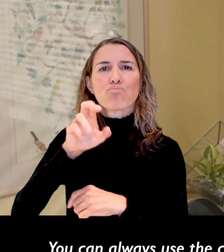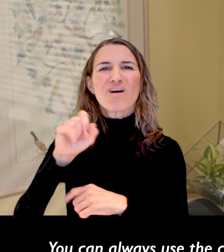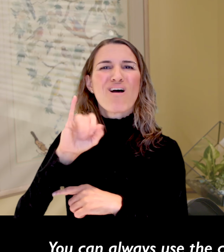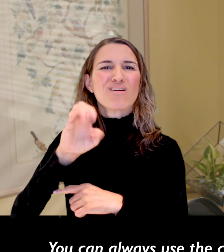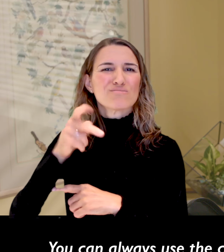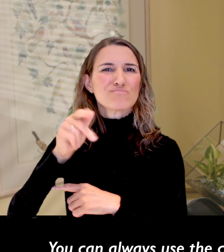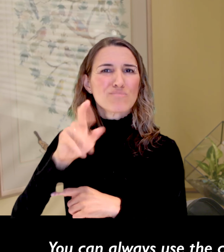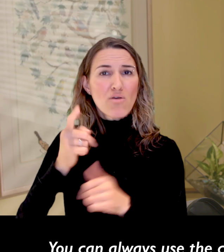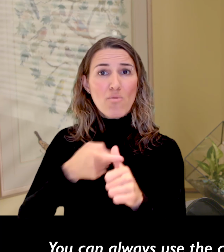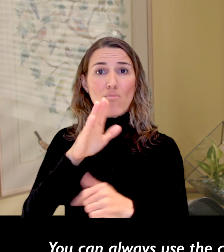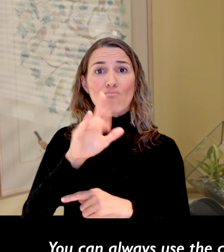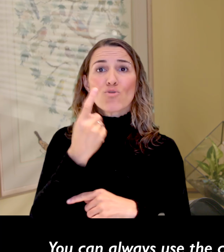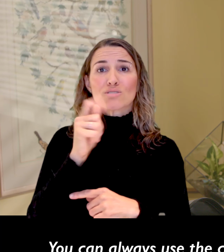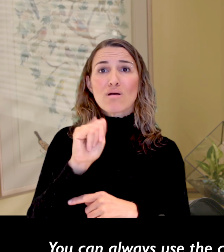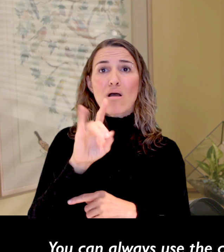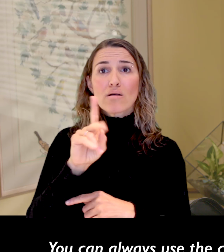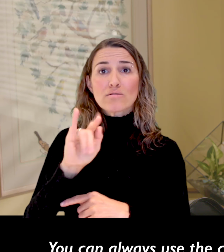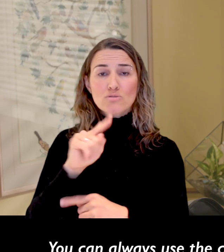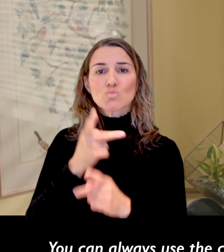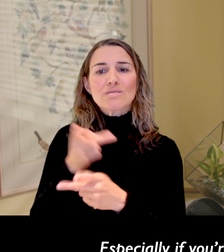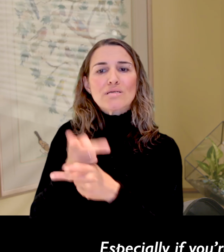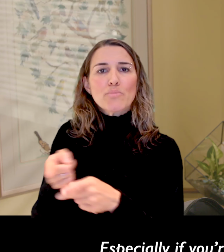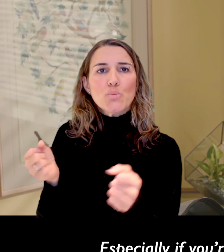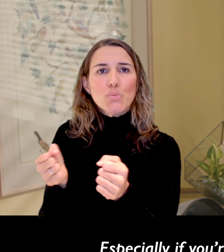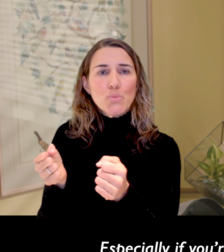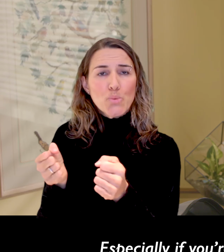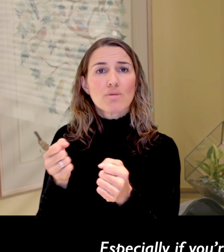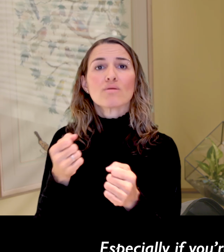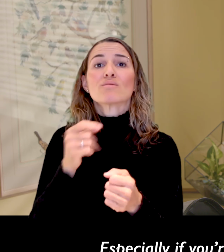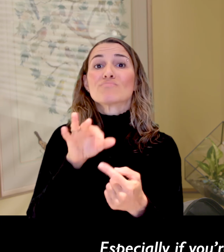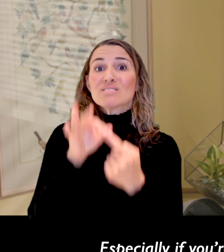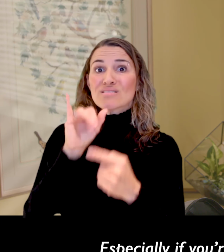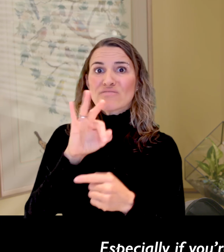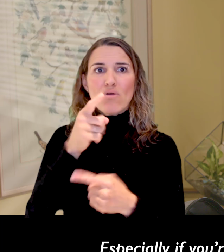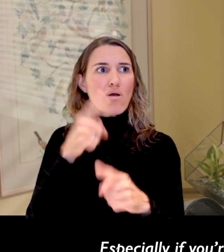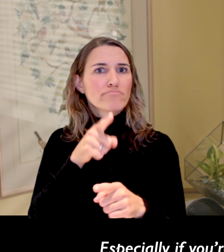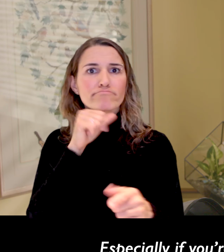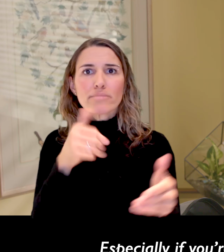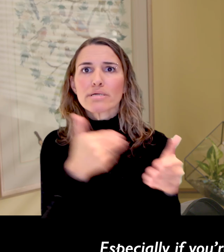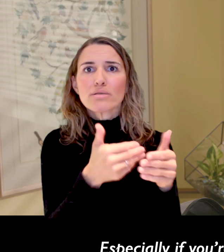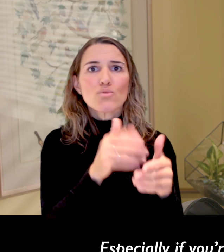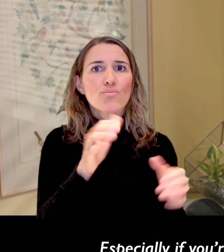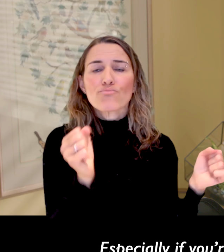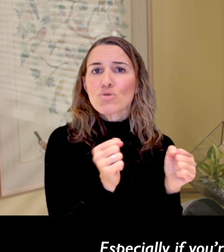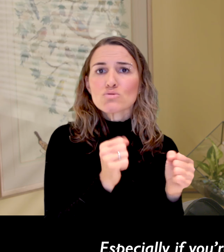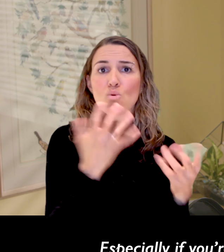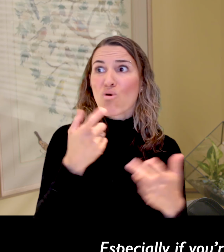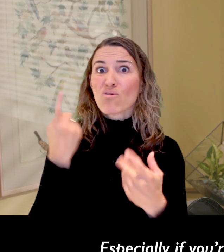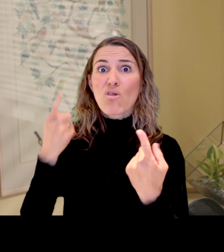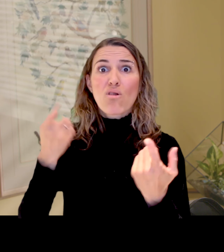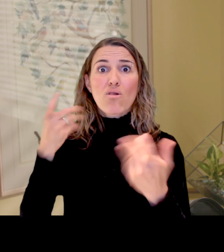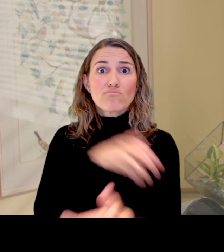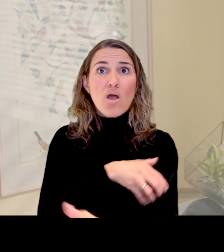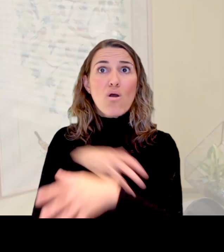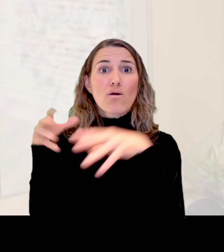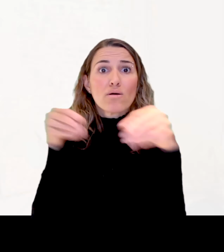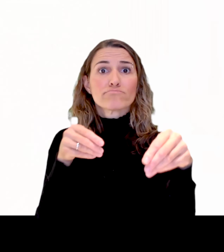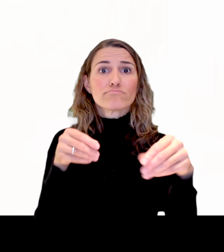your first aid kit to keep things cool, especially if you're not near your refrigerator or you've lost power.